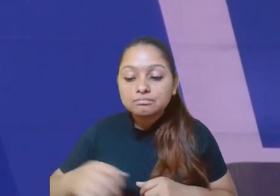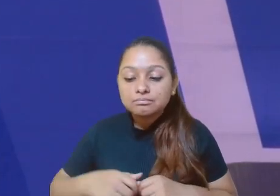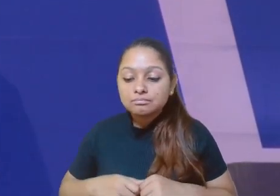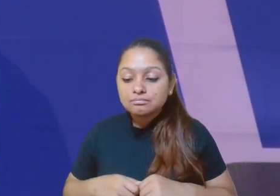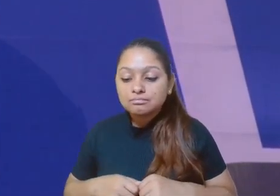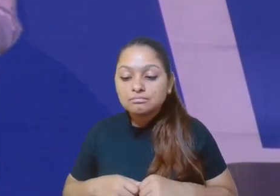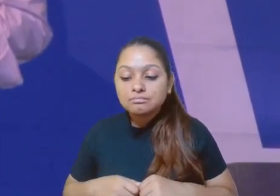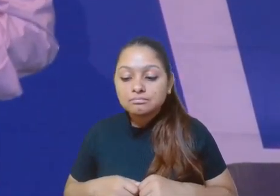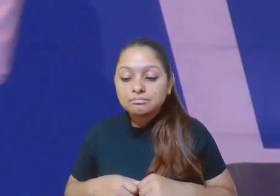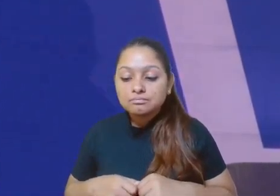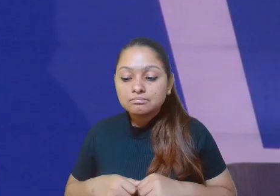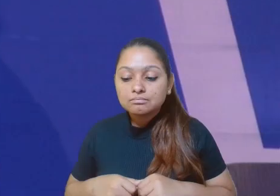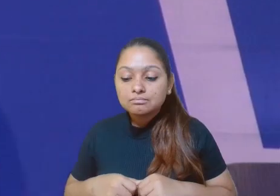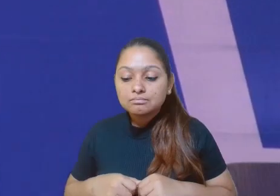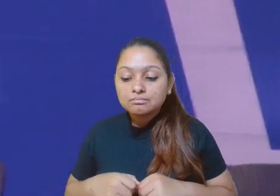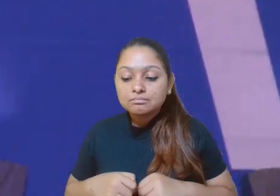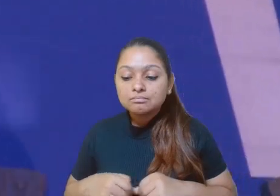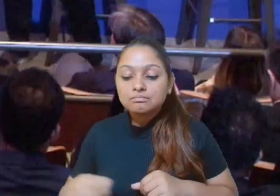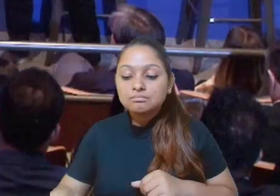that's where we have to walk towards.